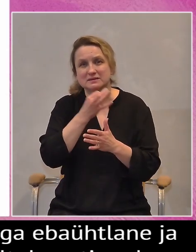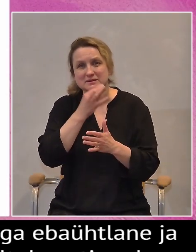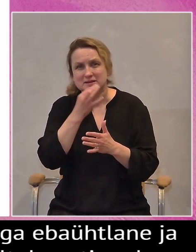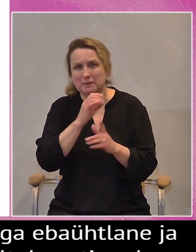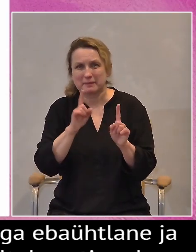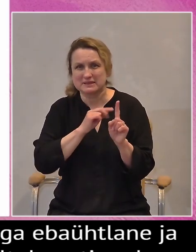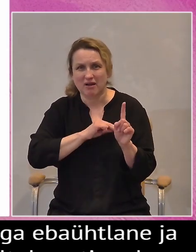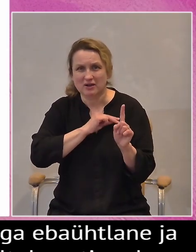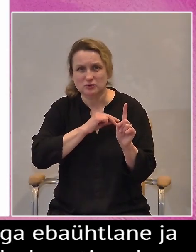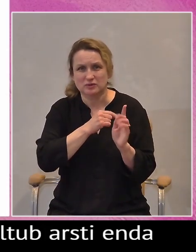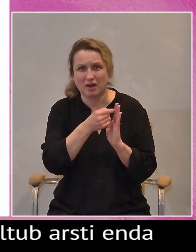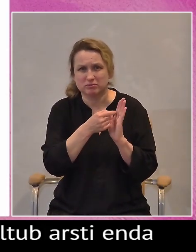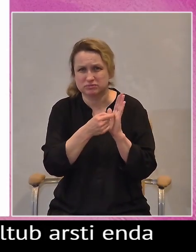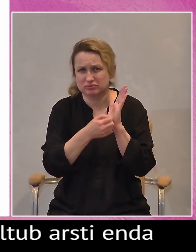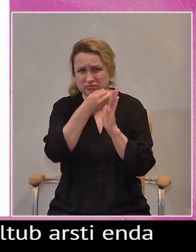disease.